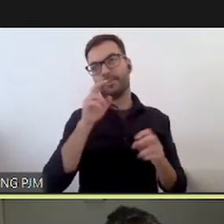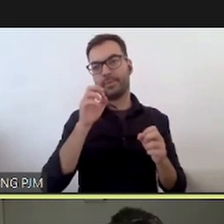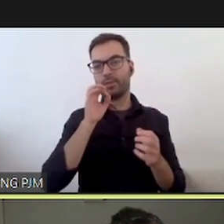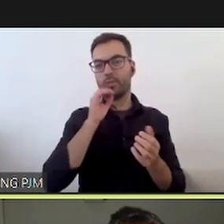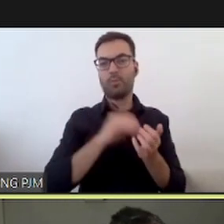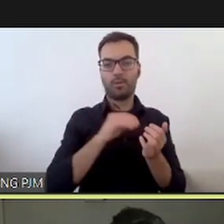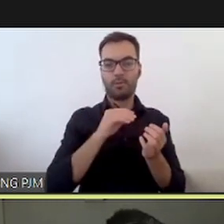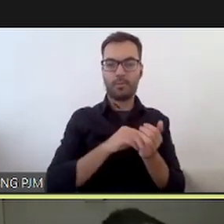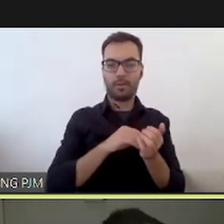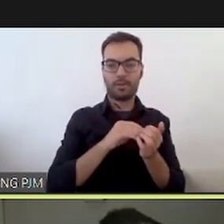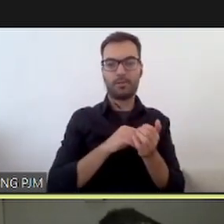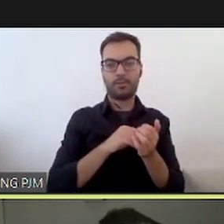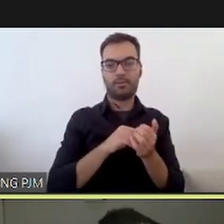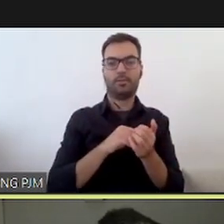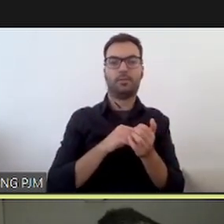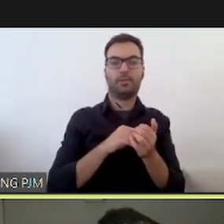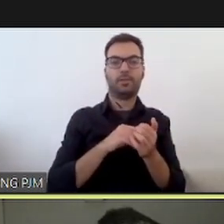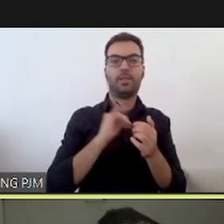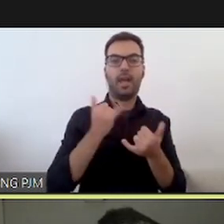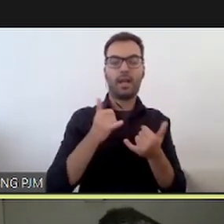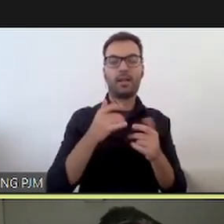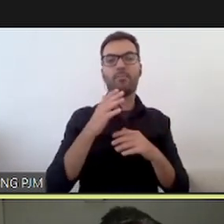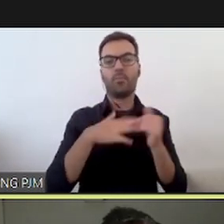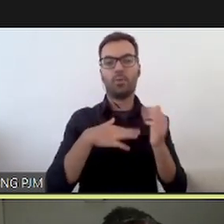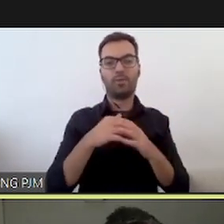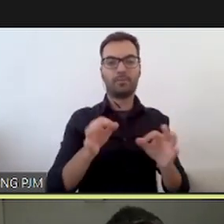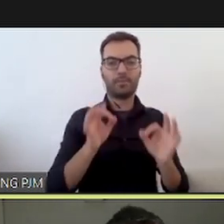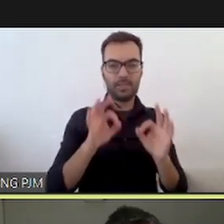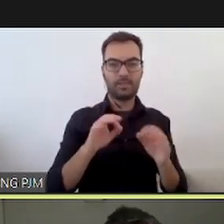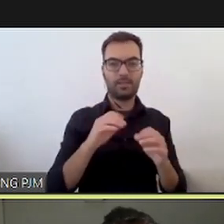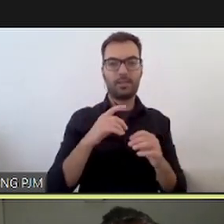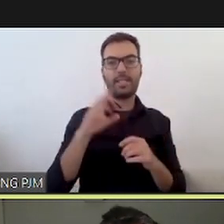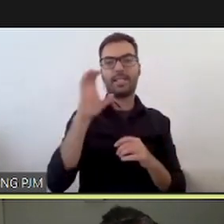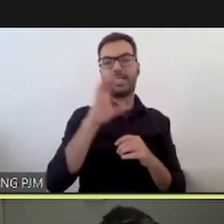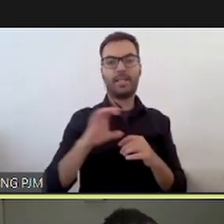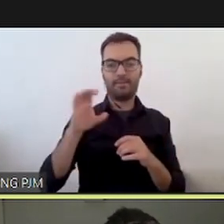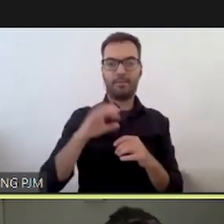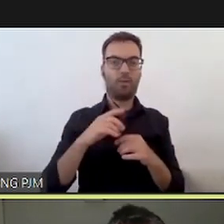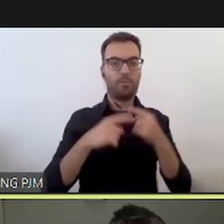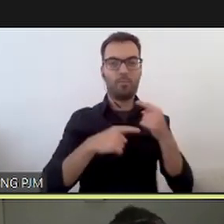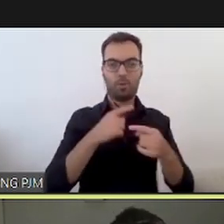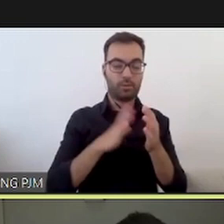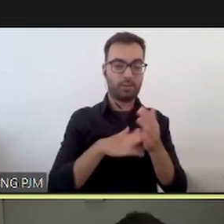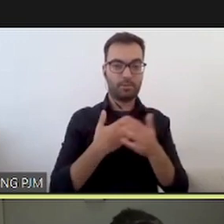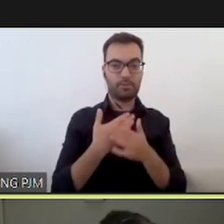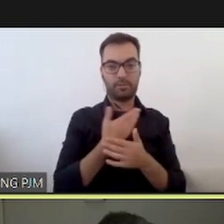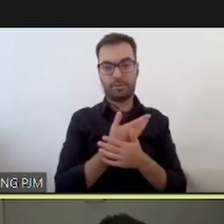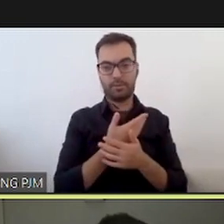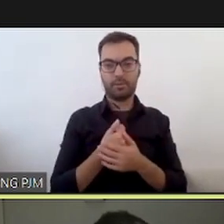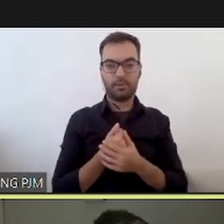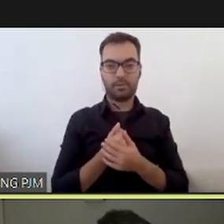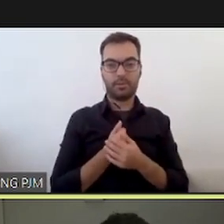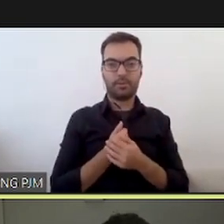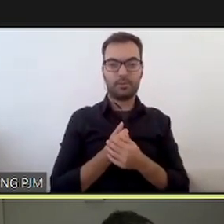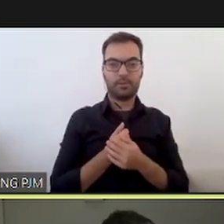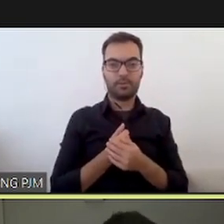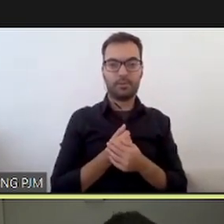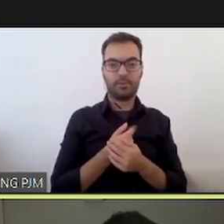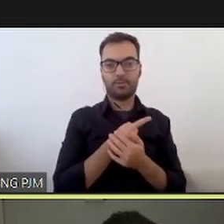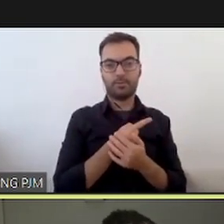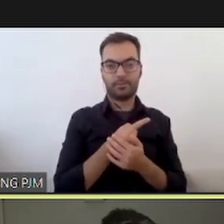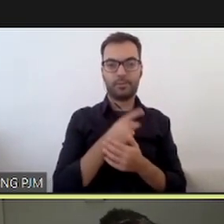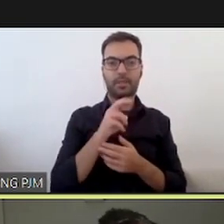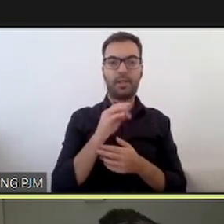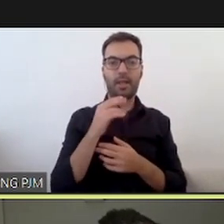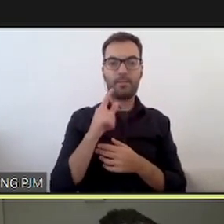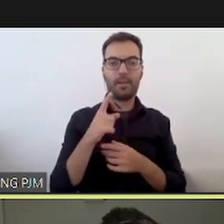to build a digital product. So you can having, for example, using language attributes on the HTML